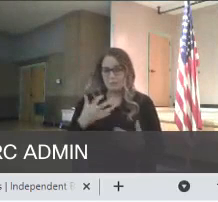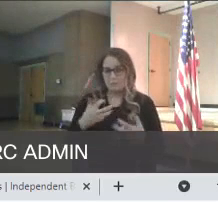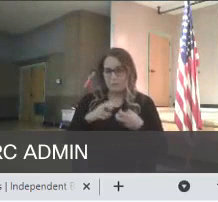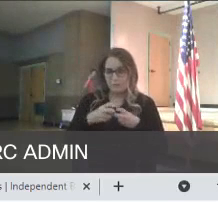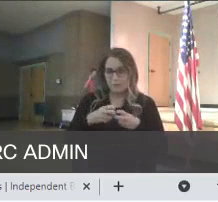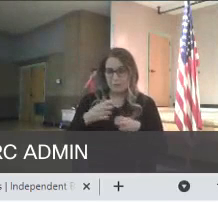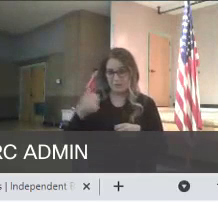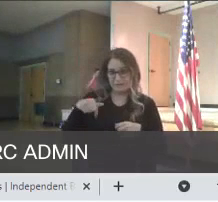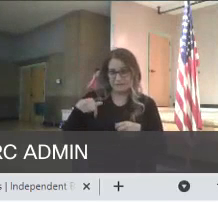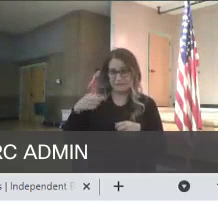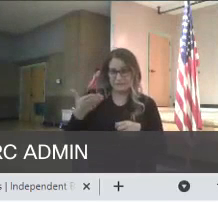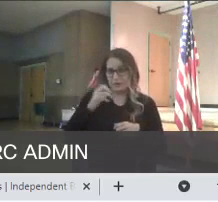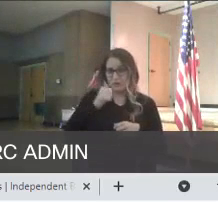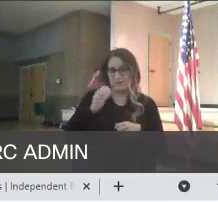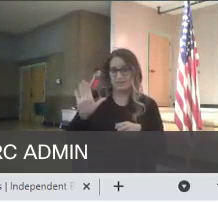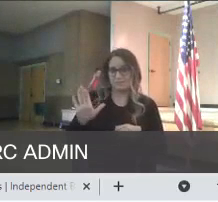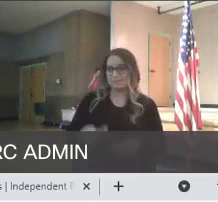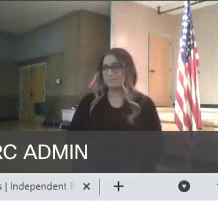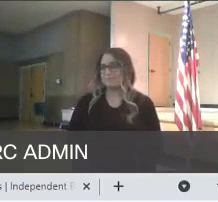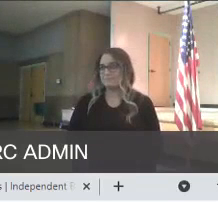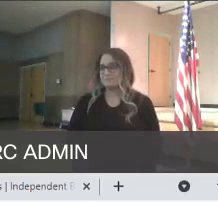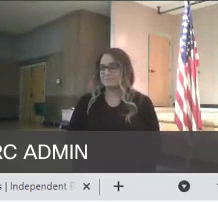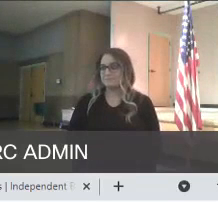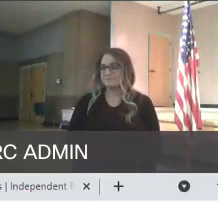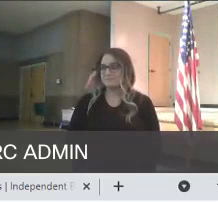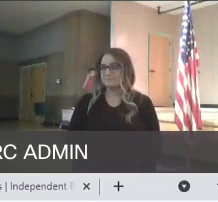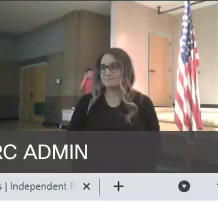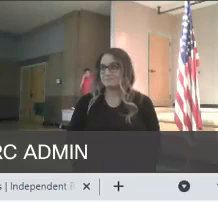Maybe the problem's us and not them.